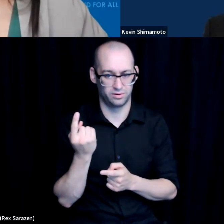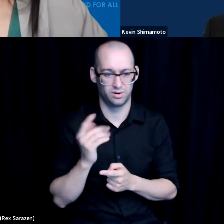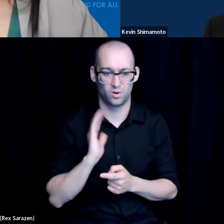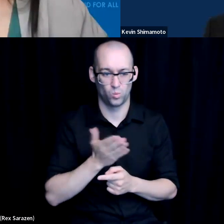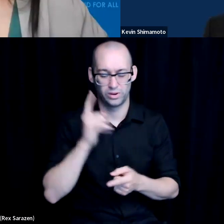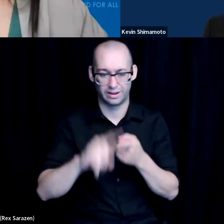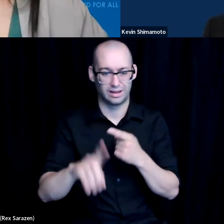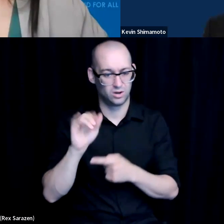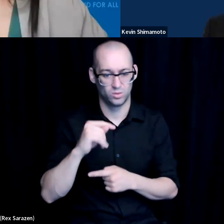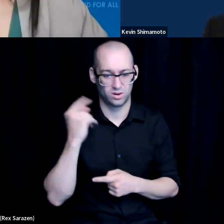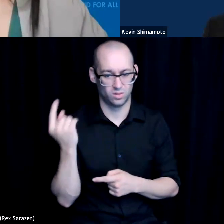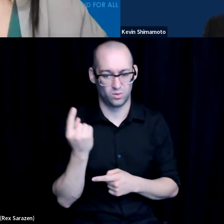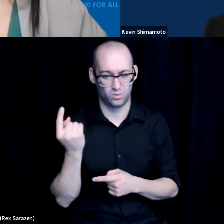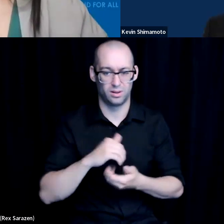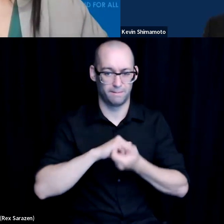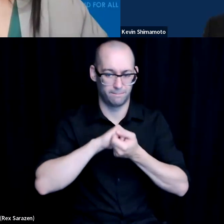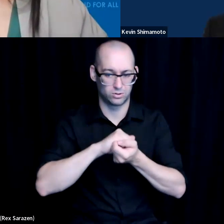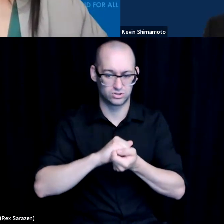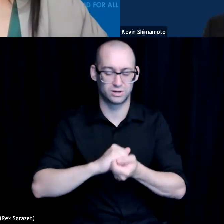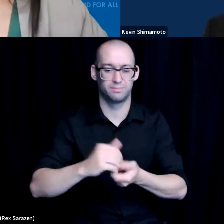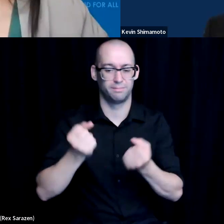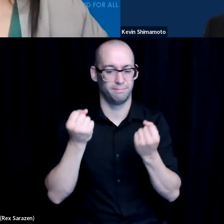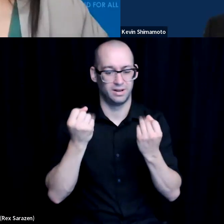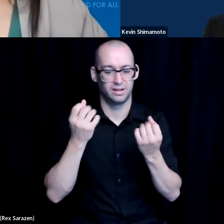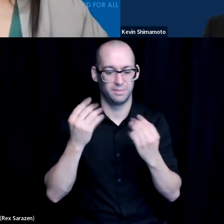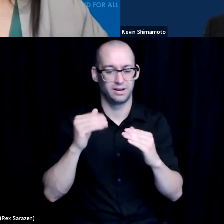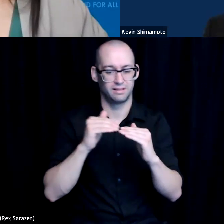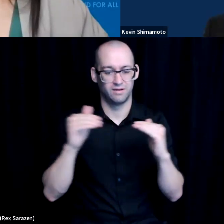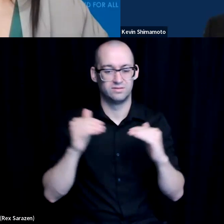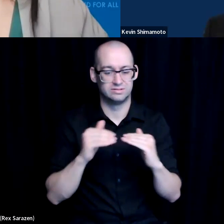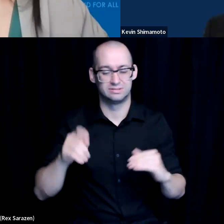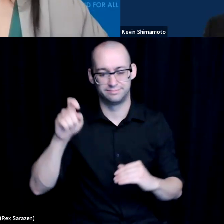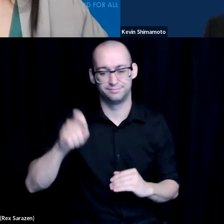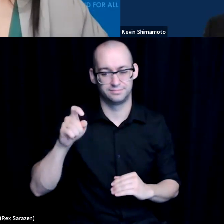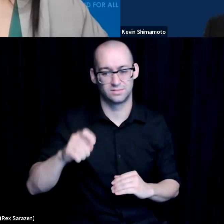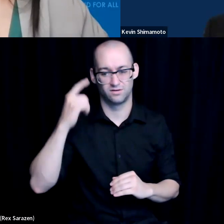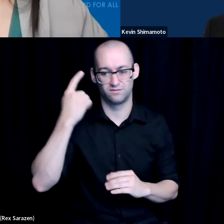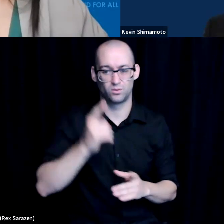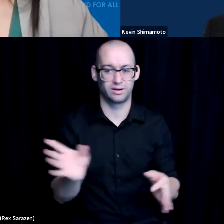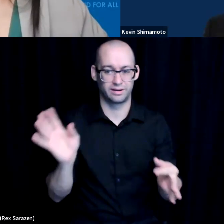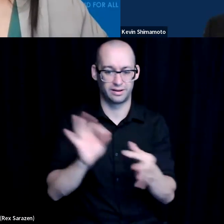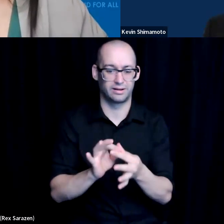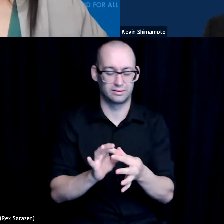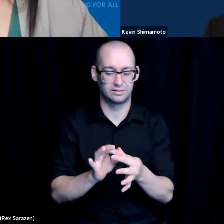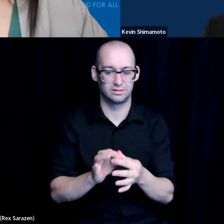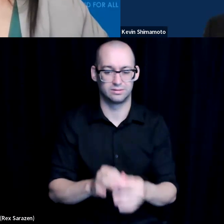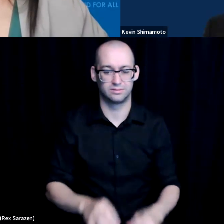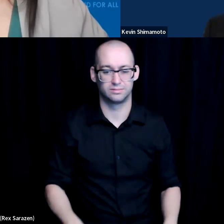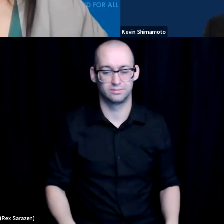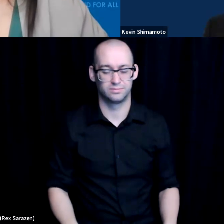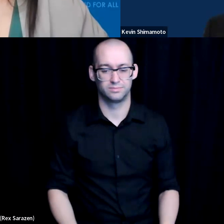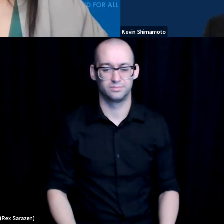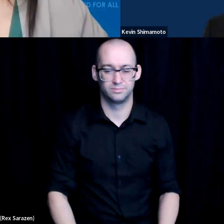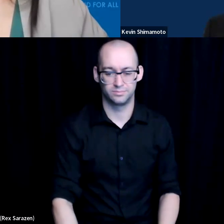alone, and partnerships on multi-level, right, is needed to reconnect all levels of the community members.